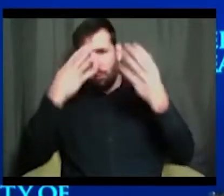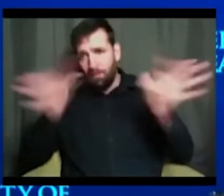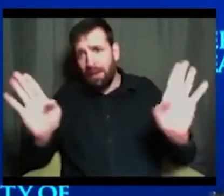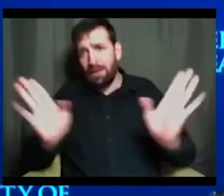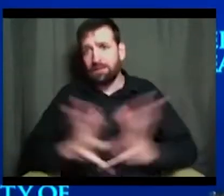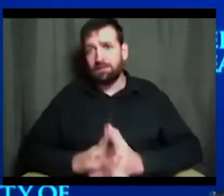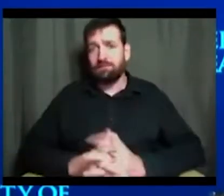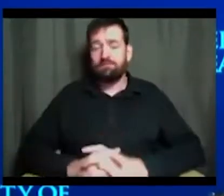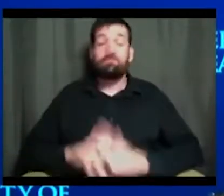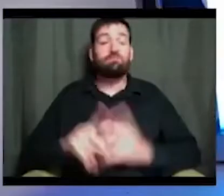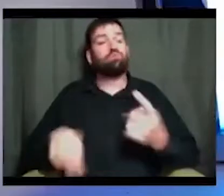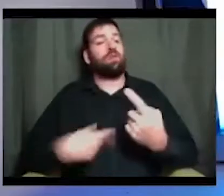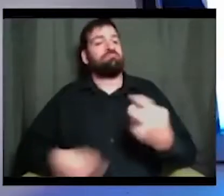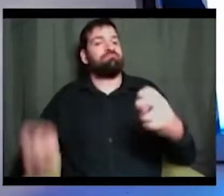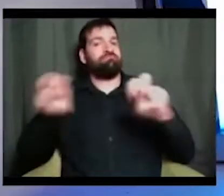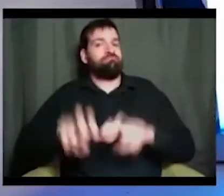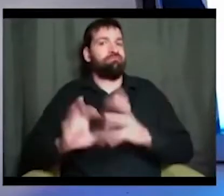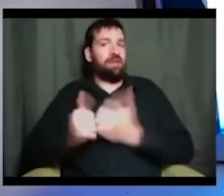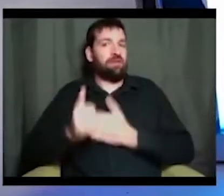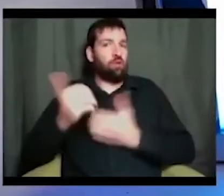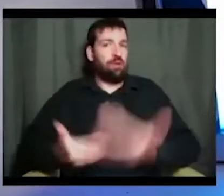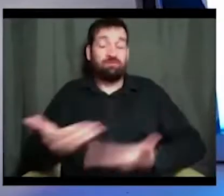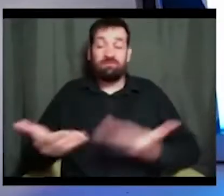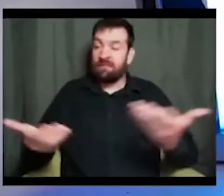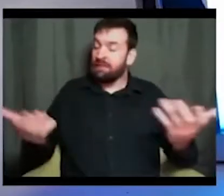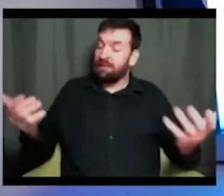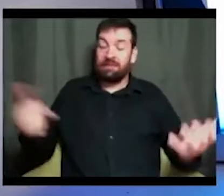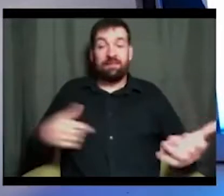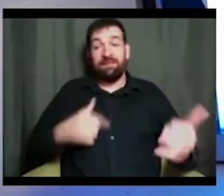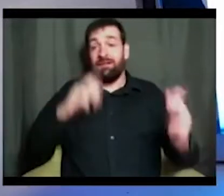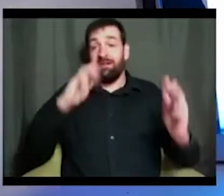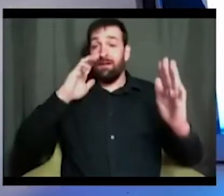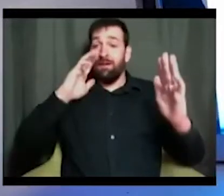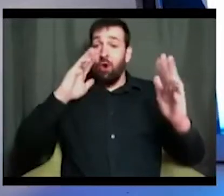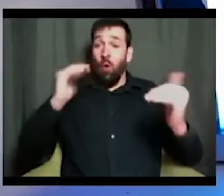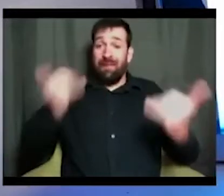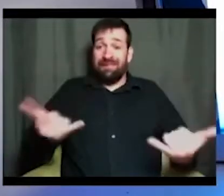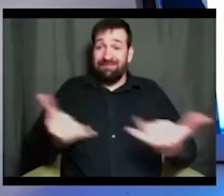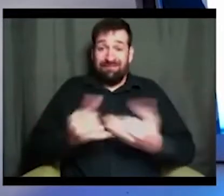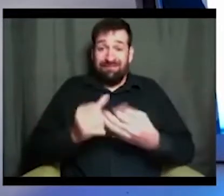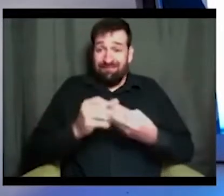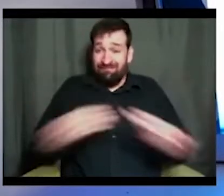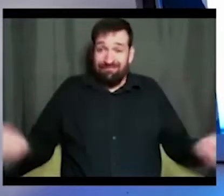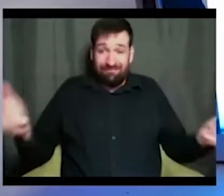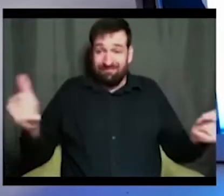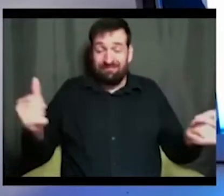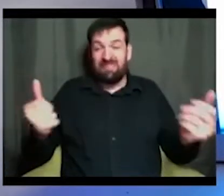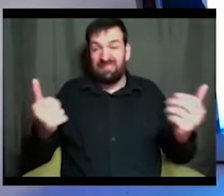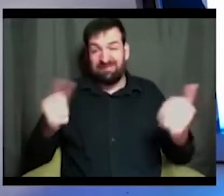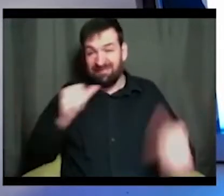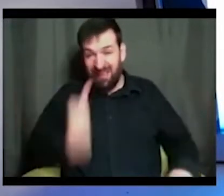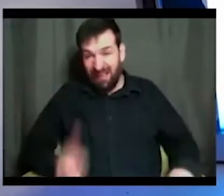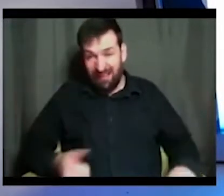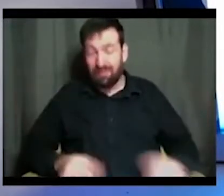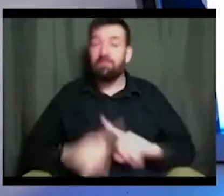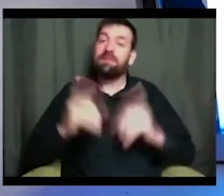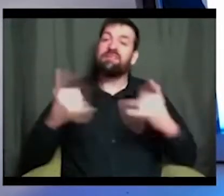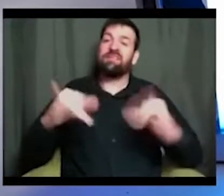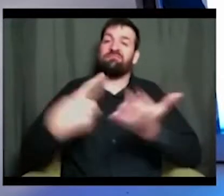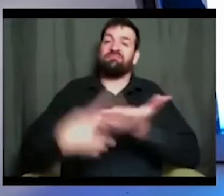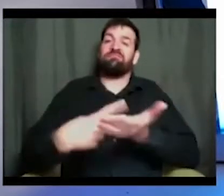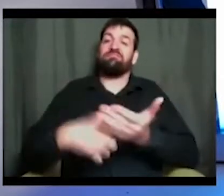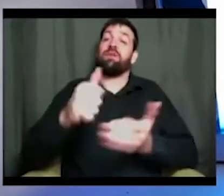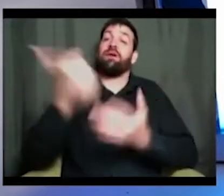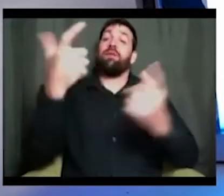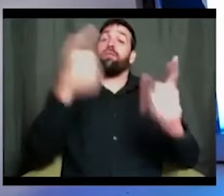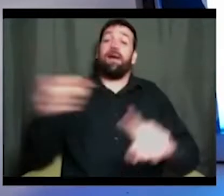this morning, I said, how are things going? You're like, I just was hoping this thing would be gone, and it's just not. And here we are still talking about it. But other things are happening, Dr. Yes. Lewis. And